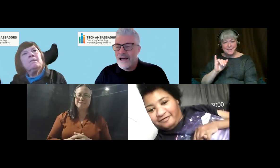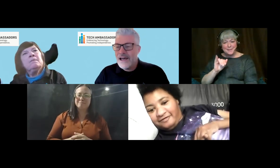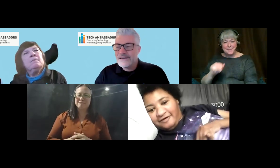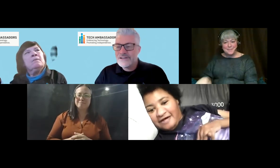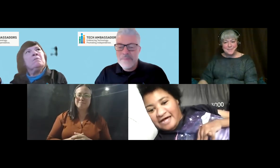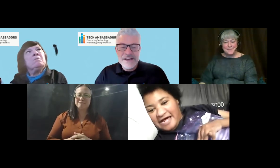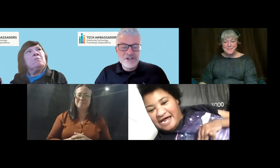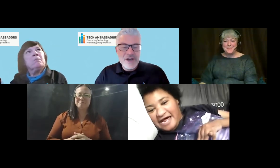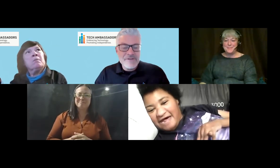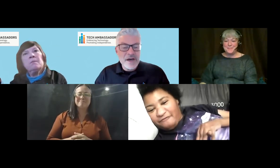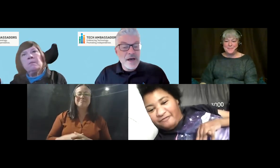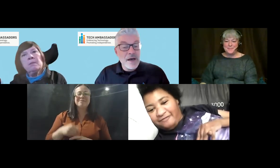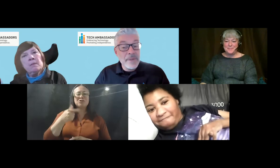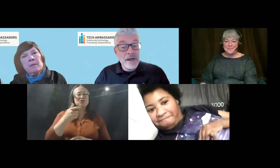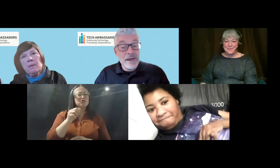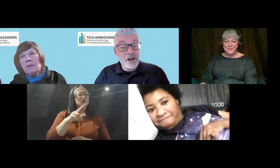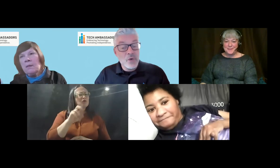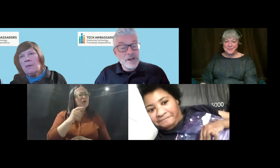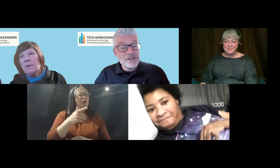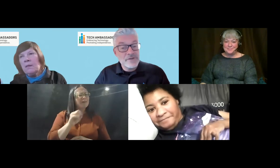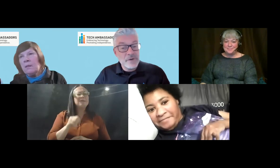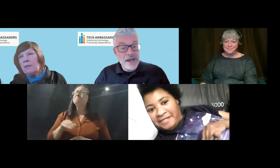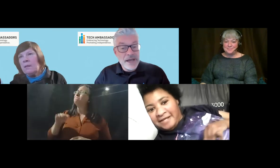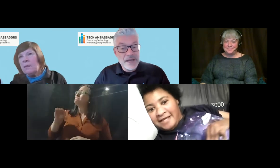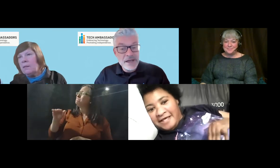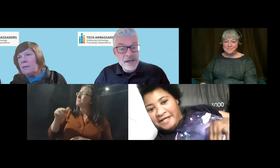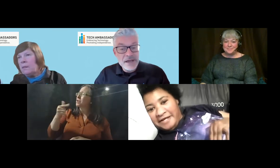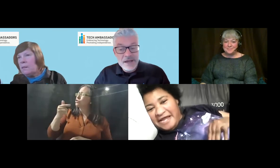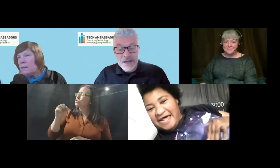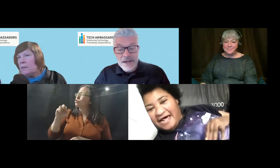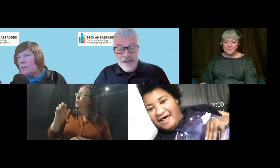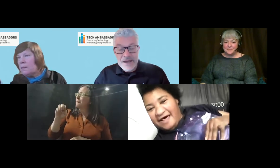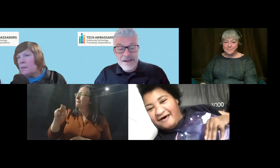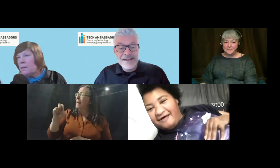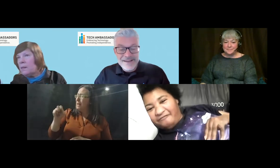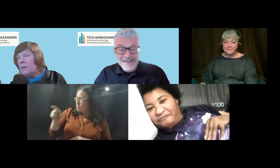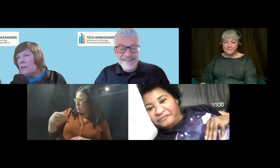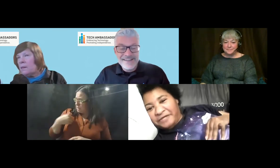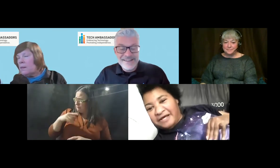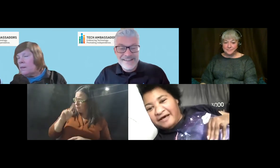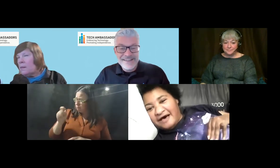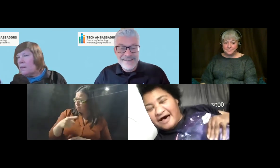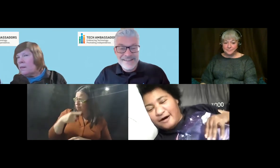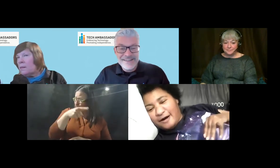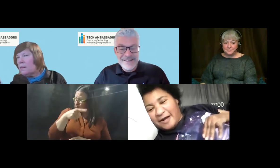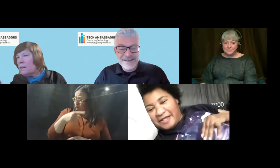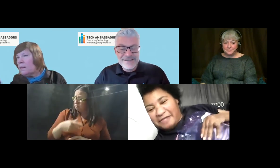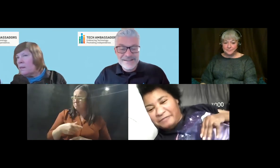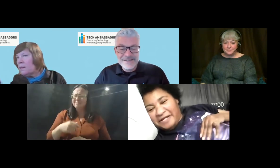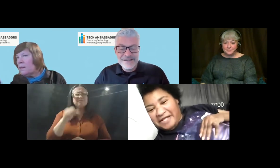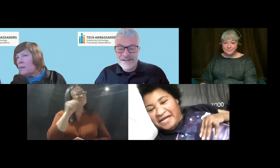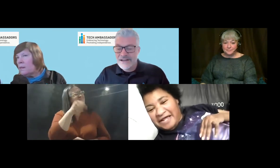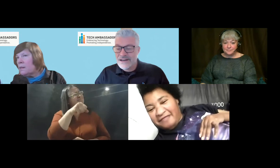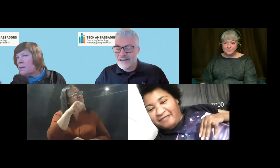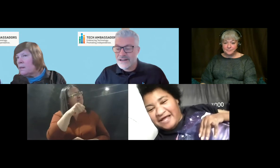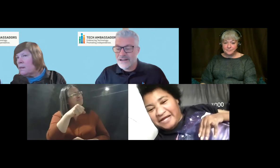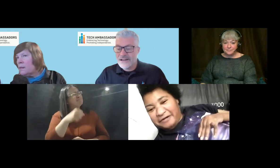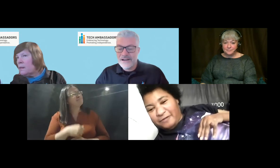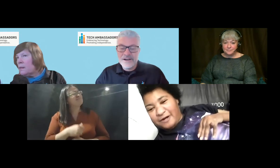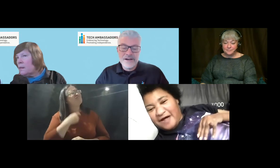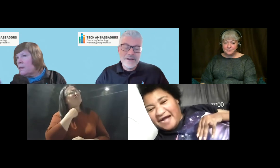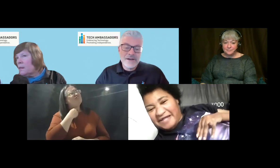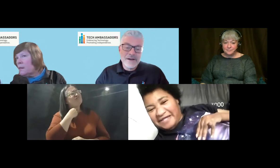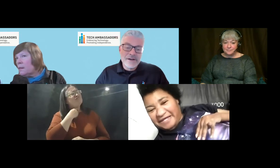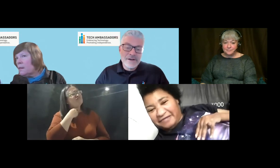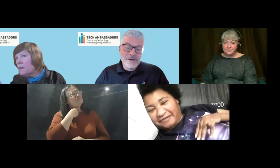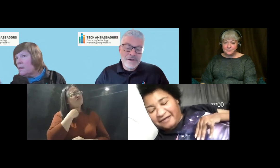All right, Jermaine, did you have a question for Renee? Yeah. How hard has it been to get like your